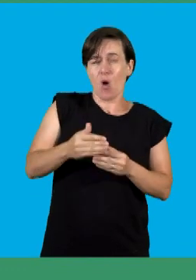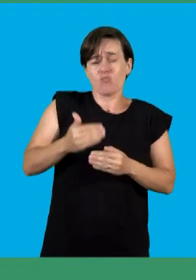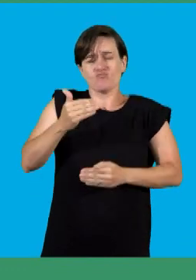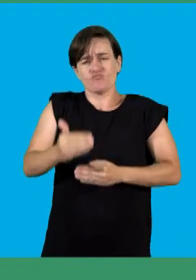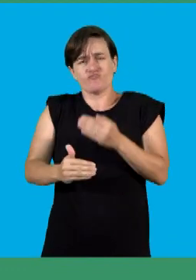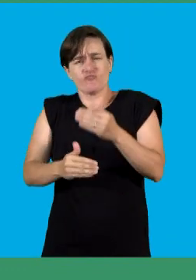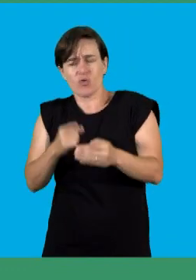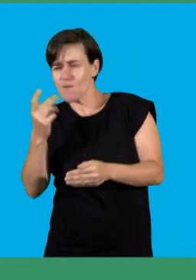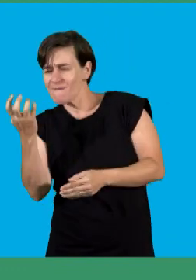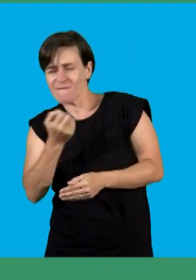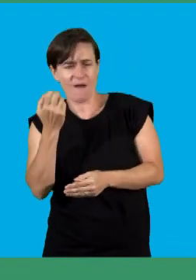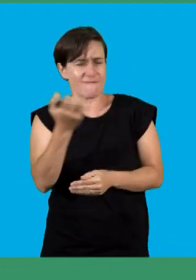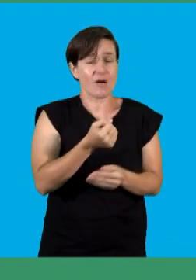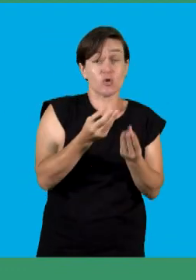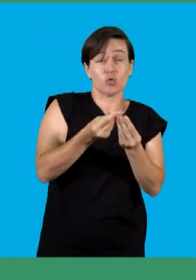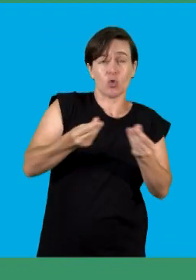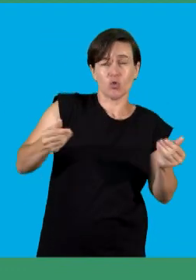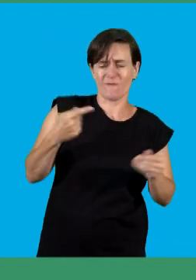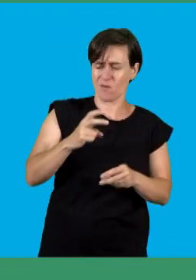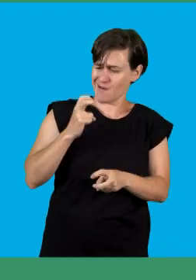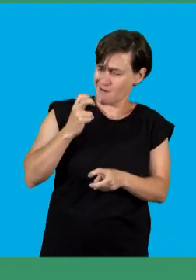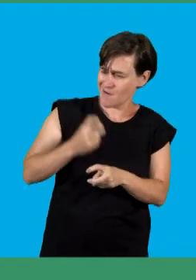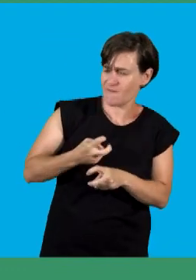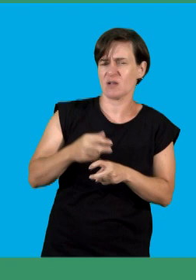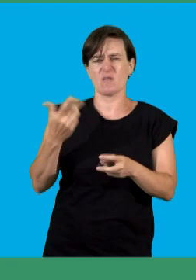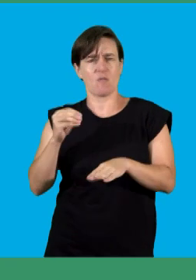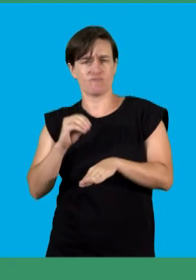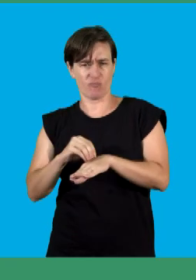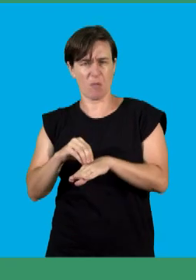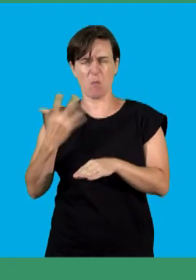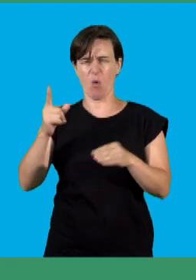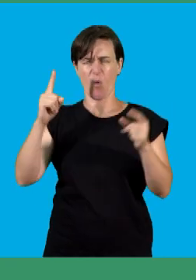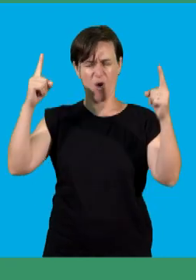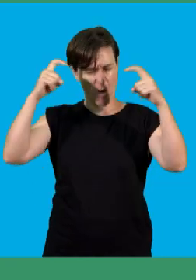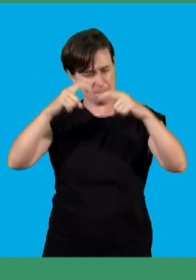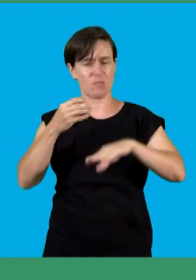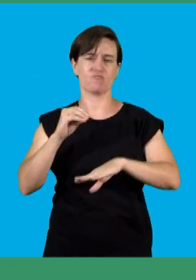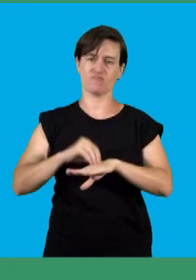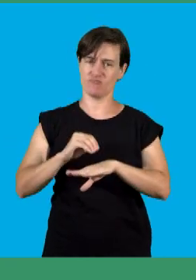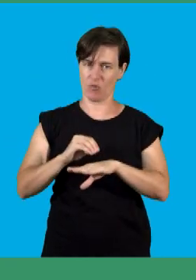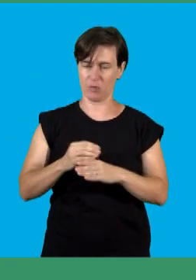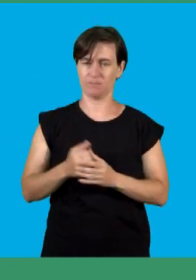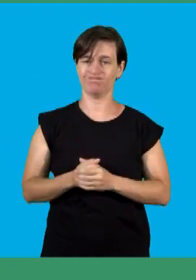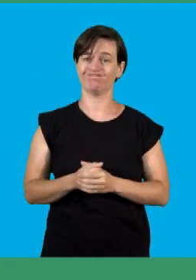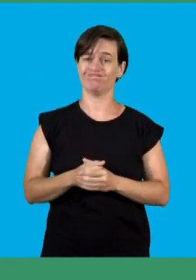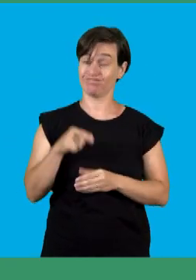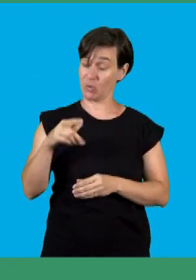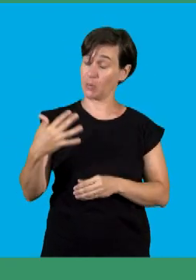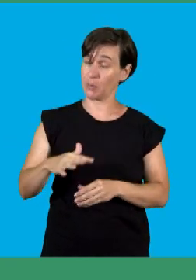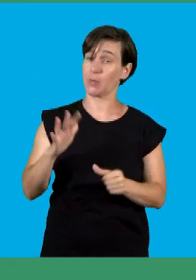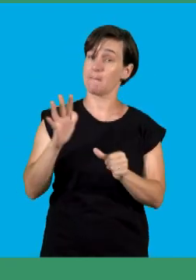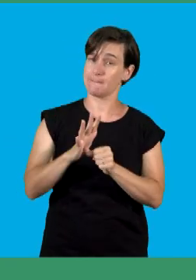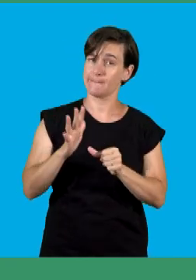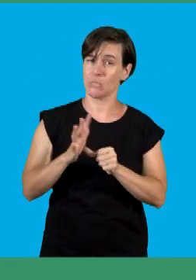of finding solutions to difficult or complex issues. Very important, the process of finding